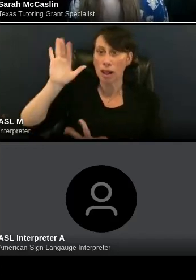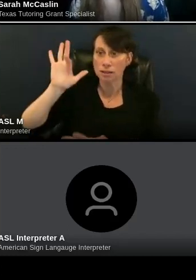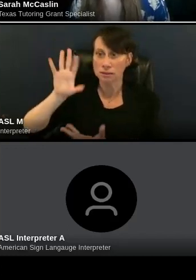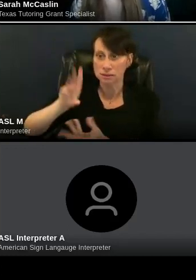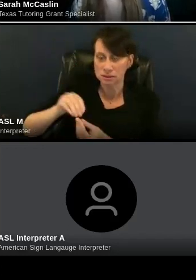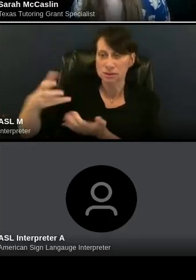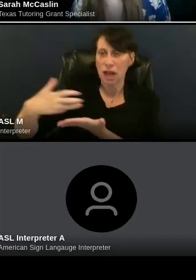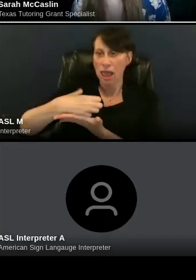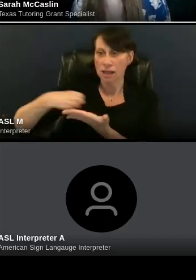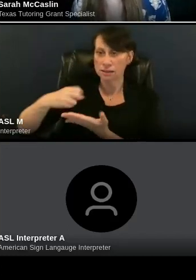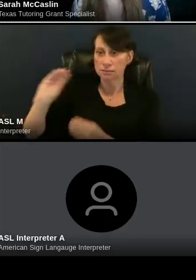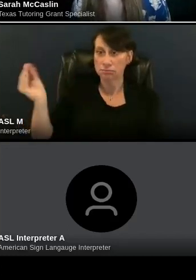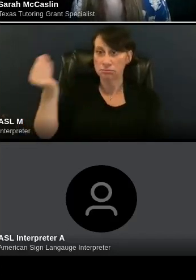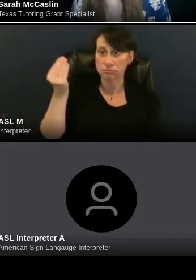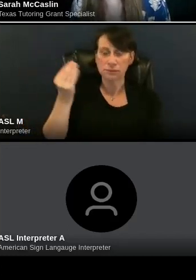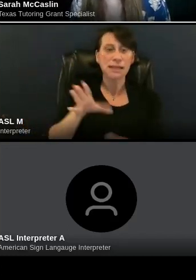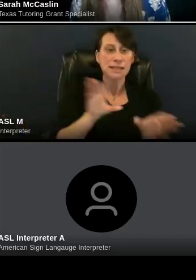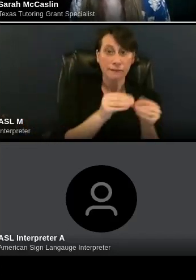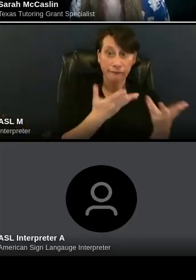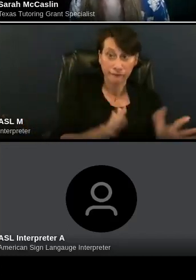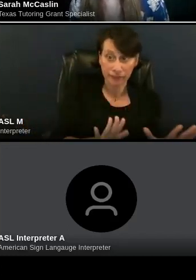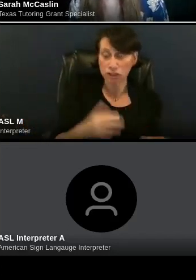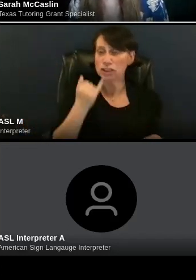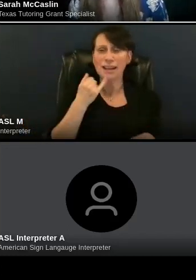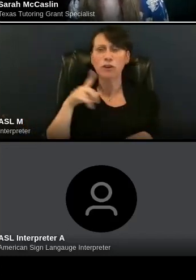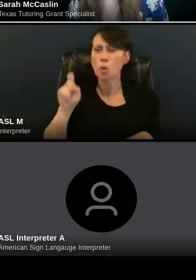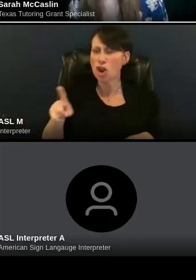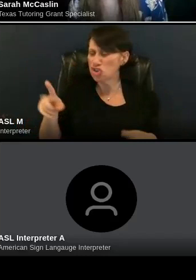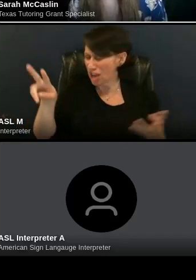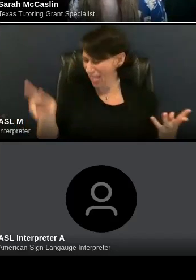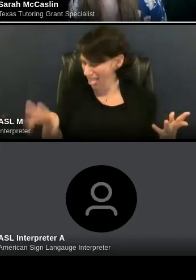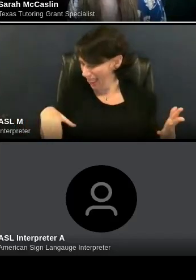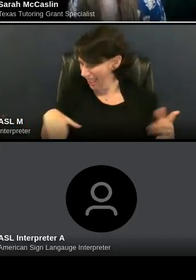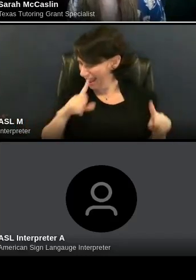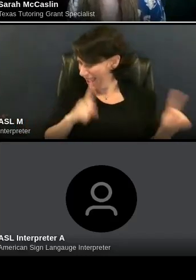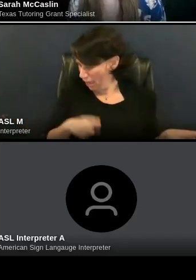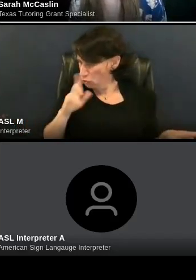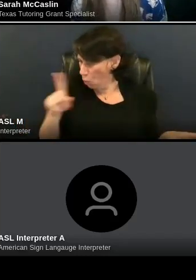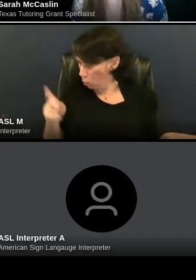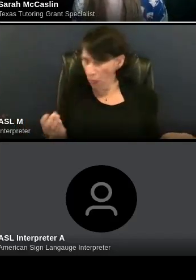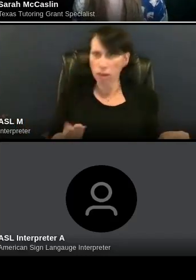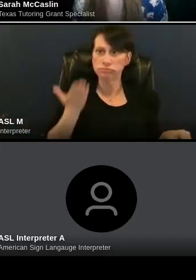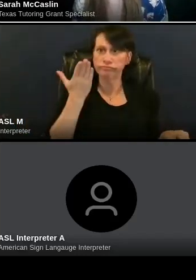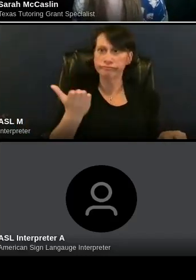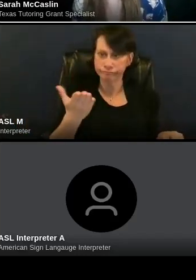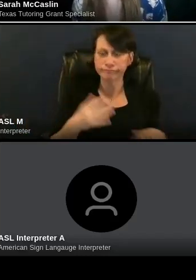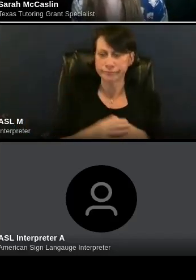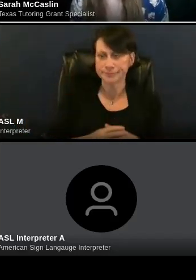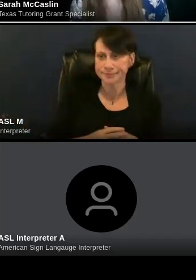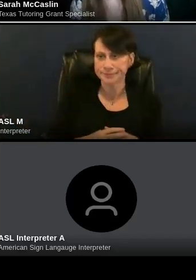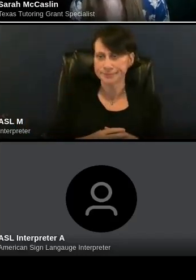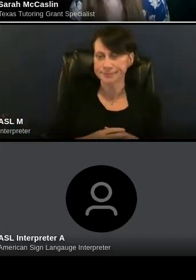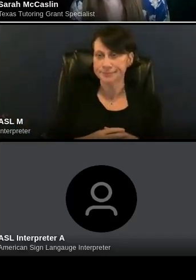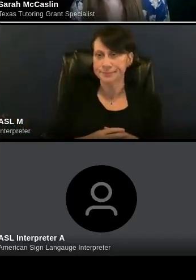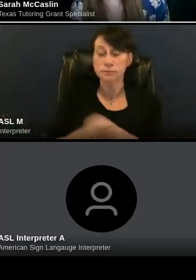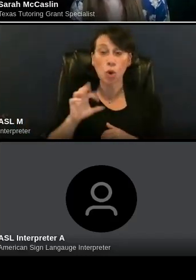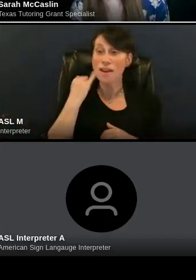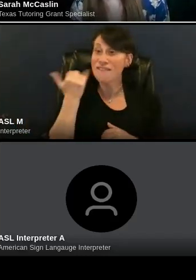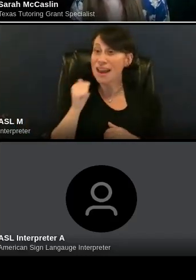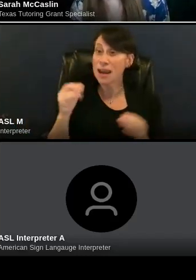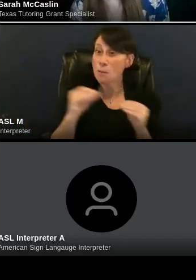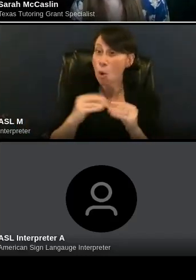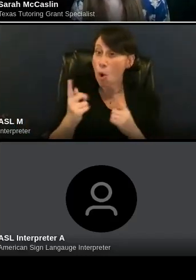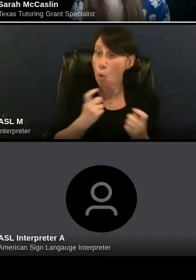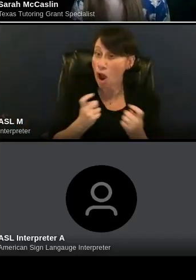those. And then at the end of the session, if there's a question he feels that I didn't get to, or you have additional questions, we'll make sure